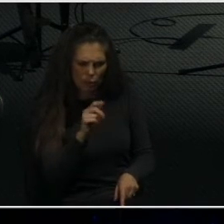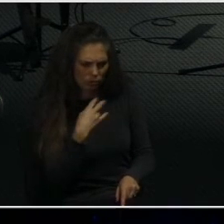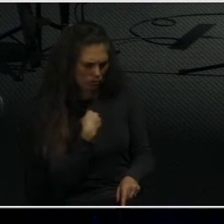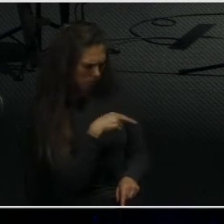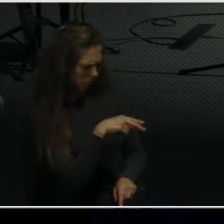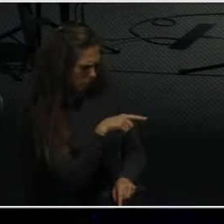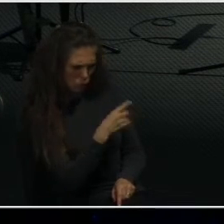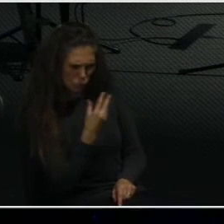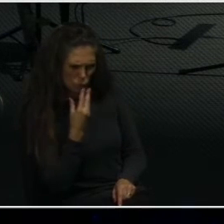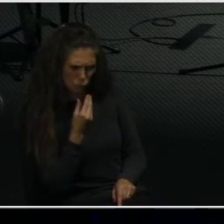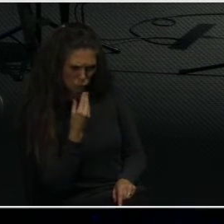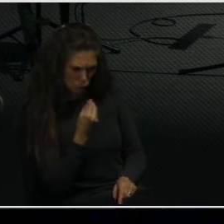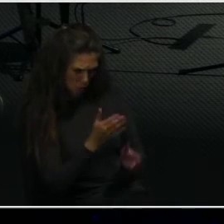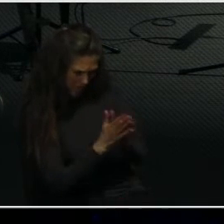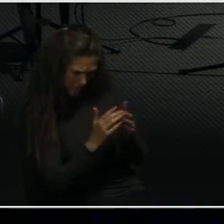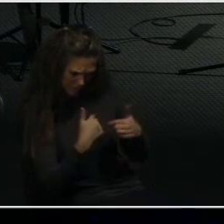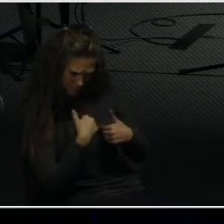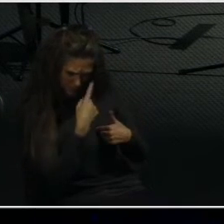drink?